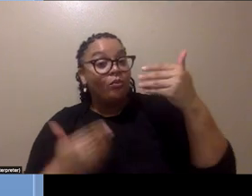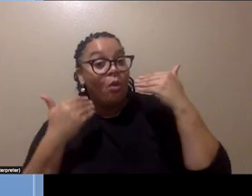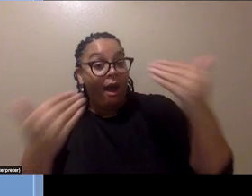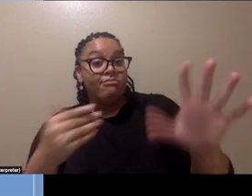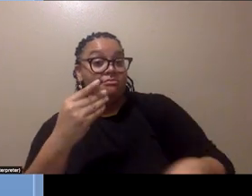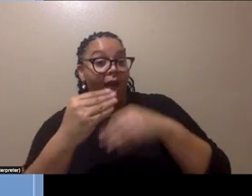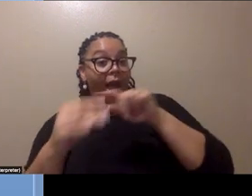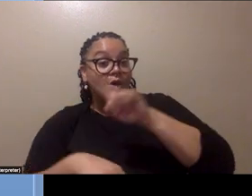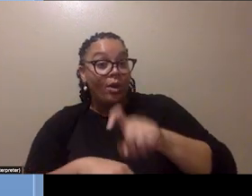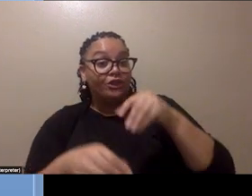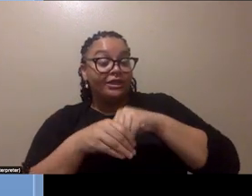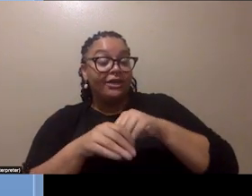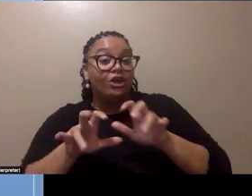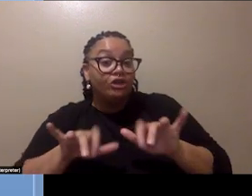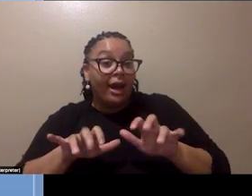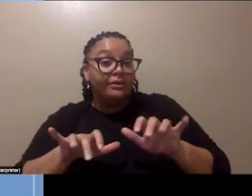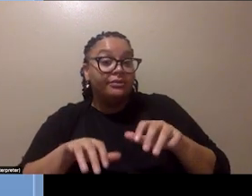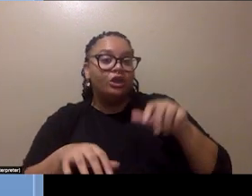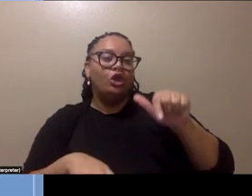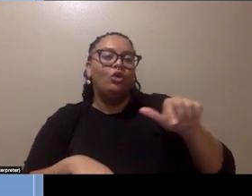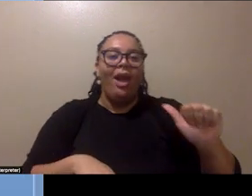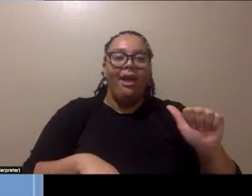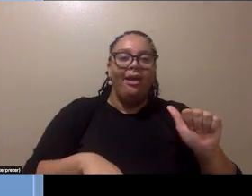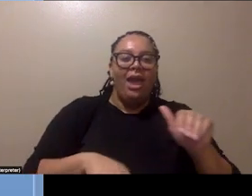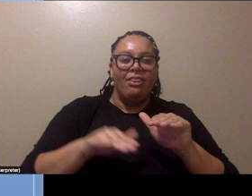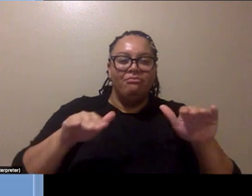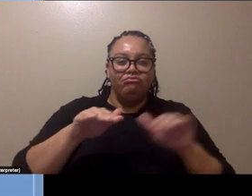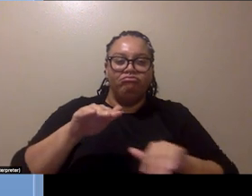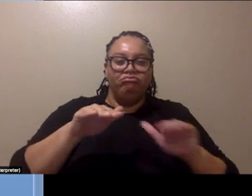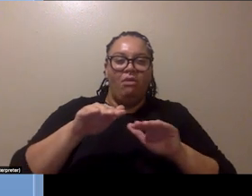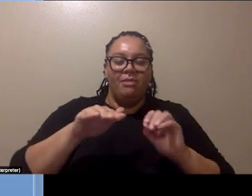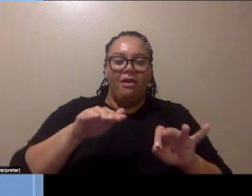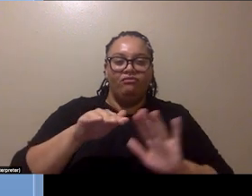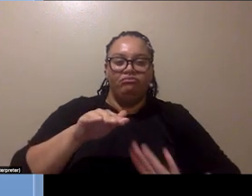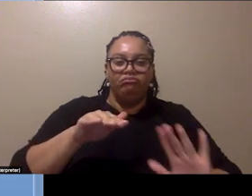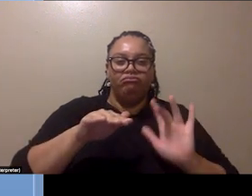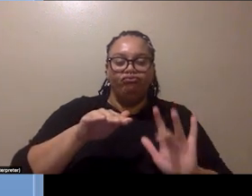Yeah, go ahead and put your questions in the chat for Q&A for Amy.